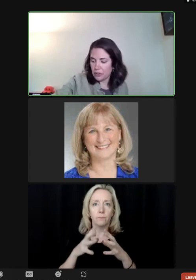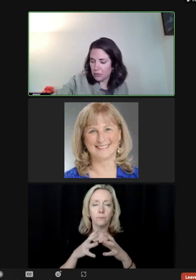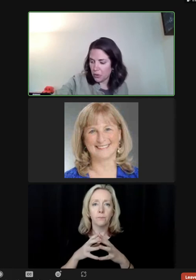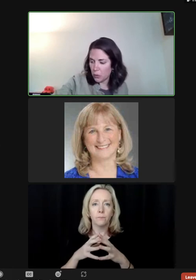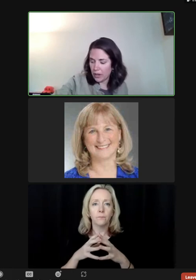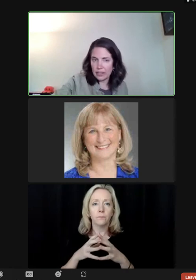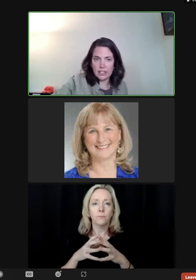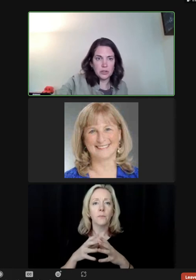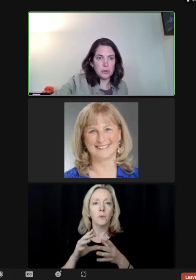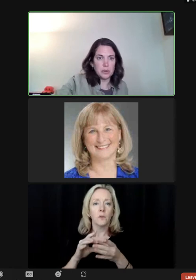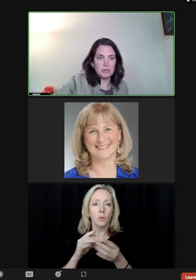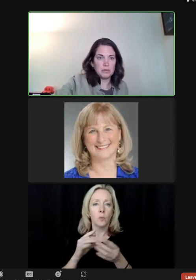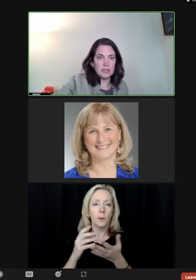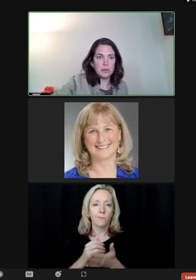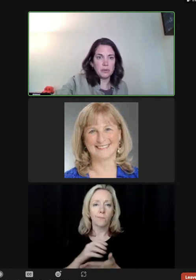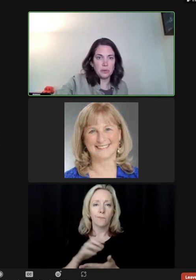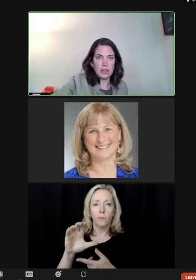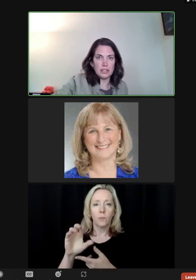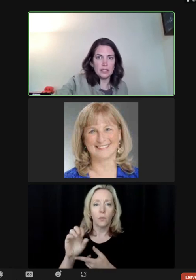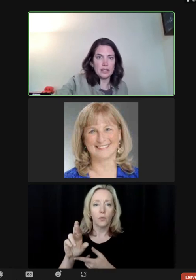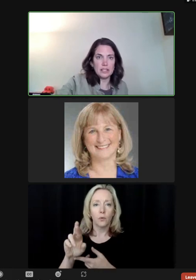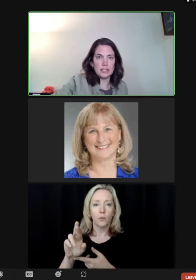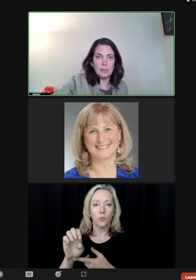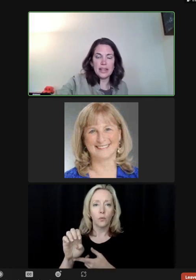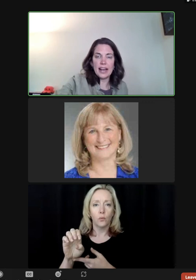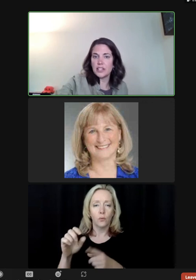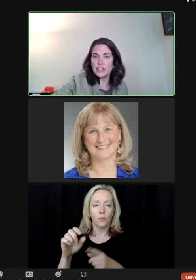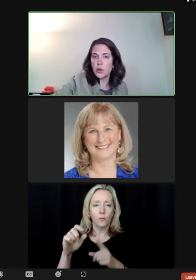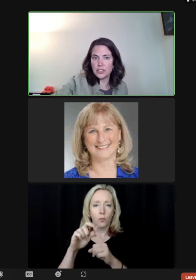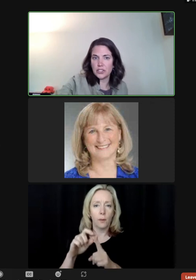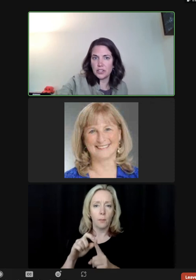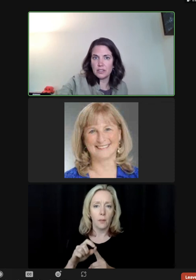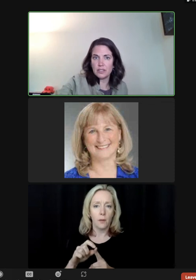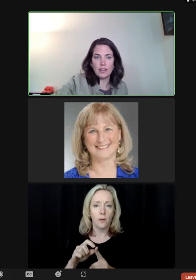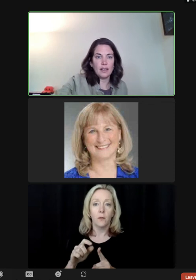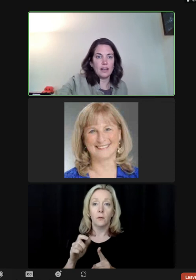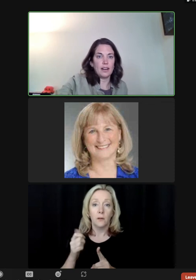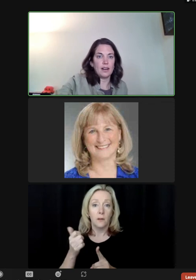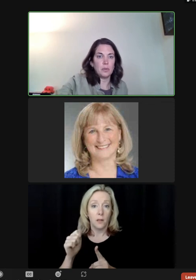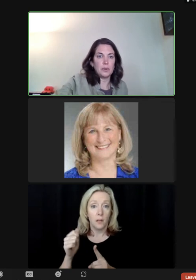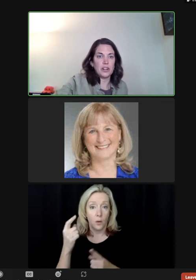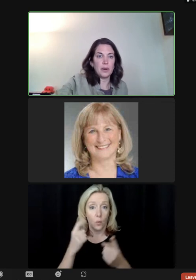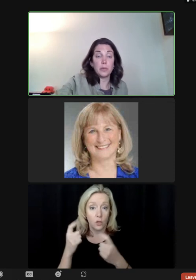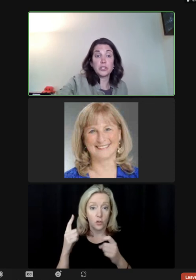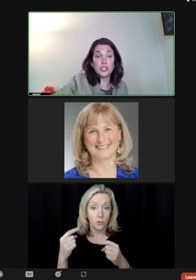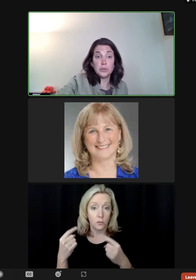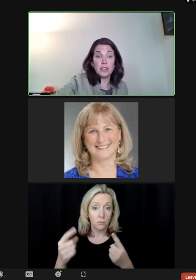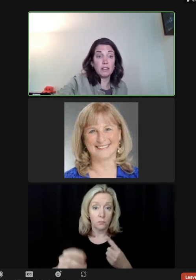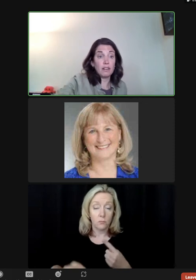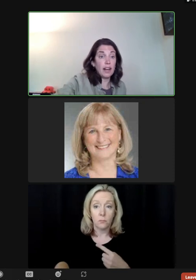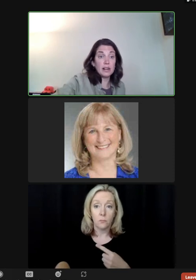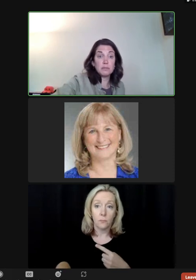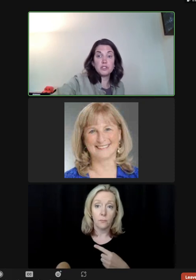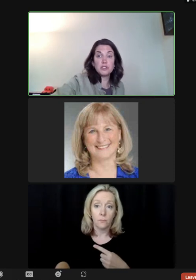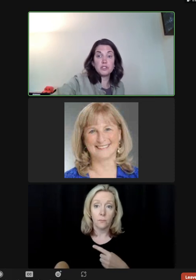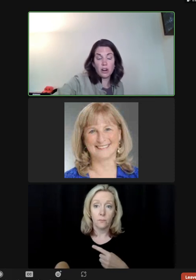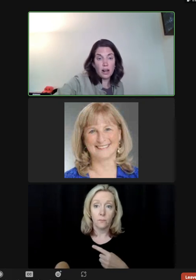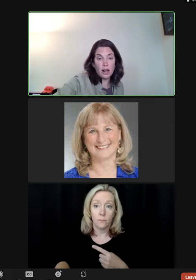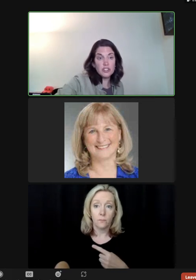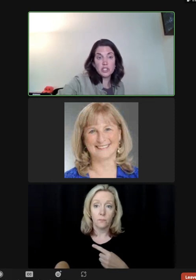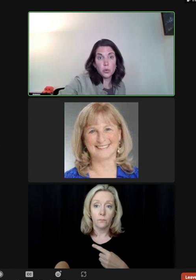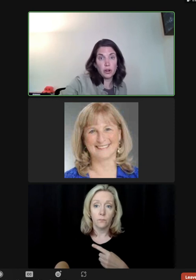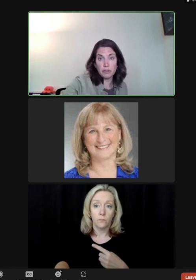core vocabulary real quickly. So that's why I was flipping through this, unless if anybody has any questions. When we talk about when we're choosing